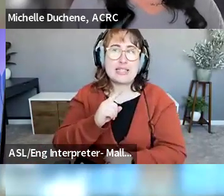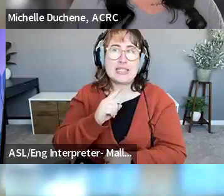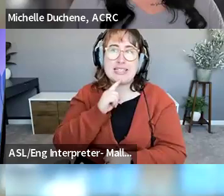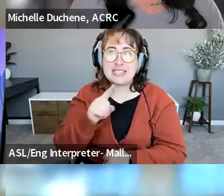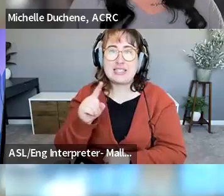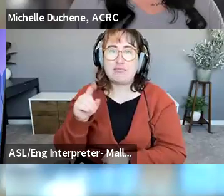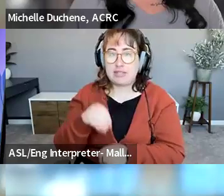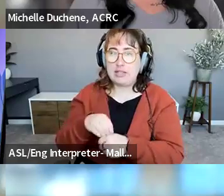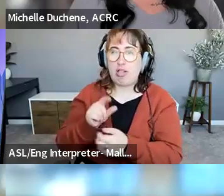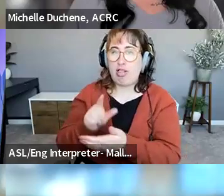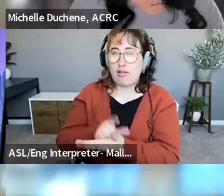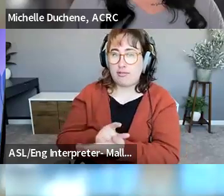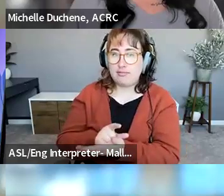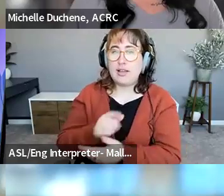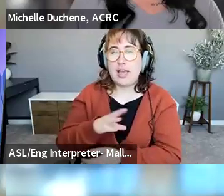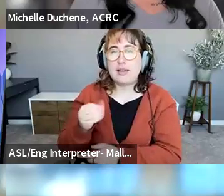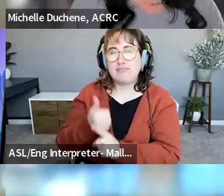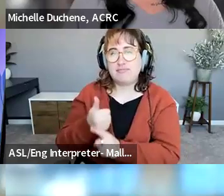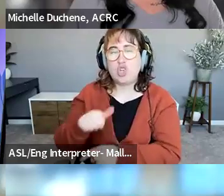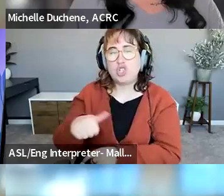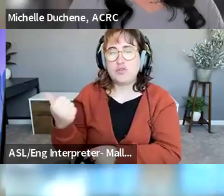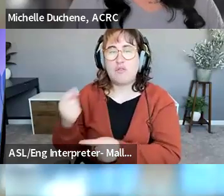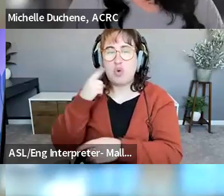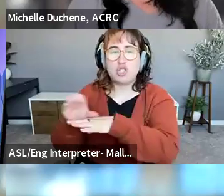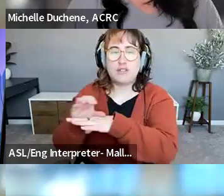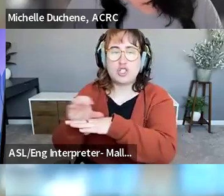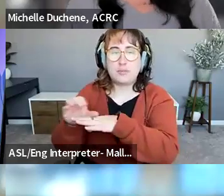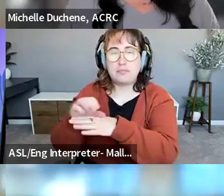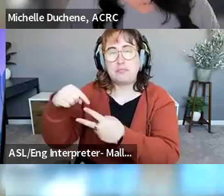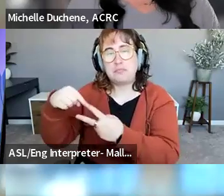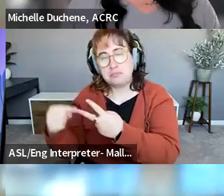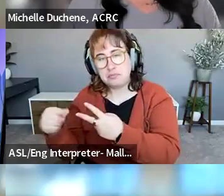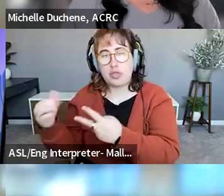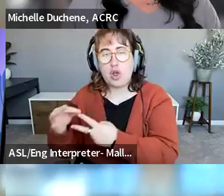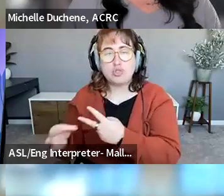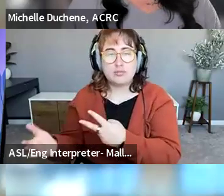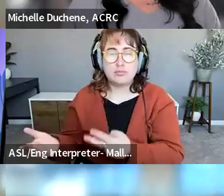law, and it is an alternative to conservatorship or